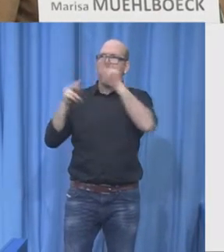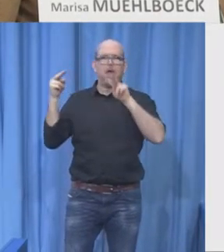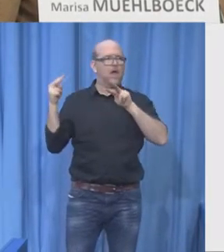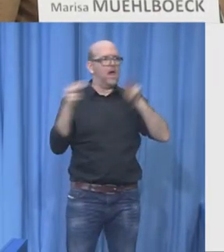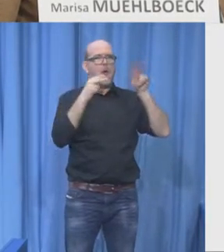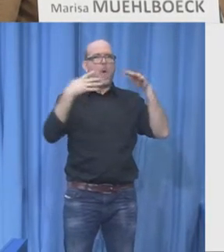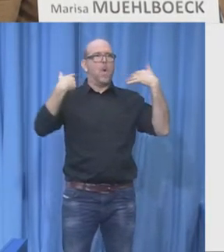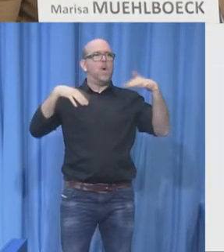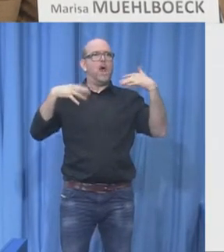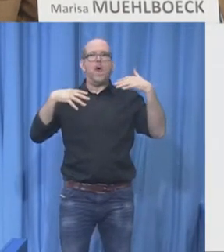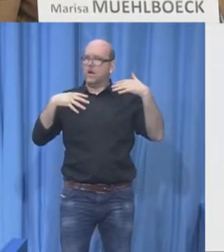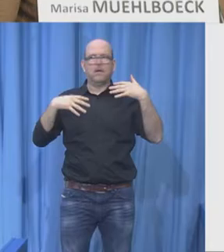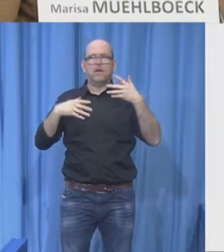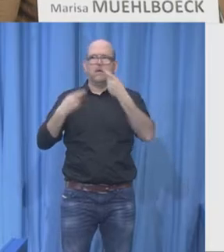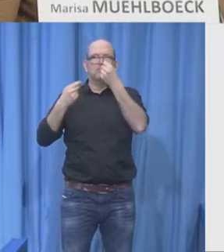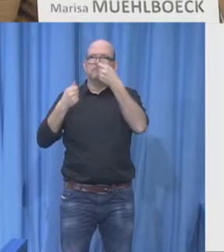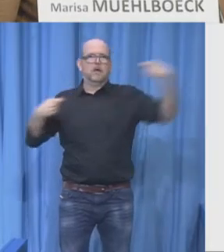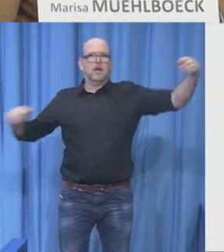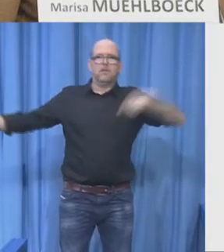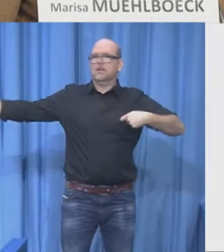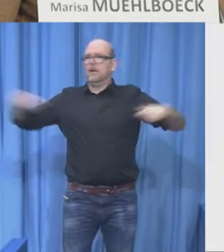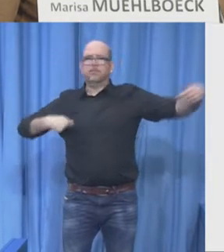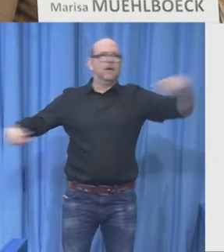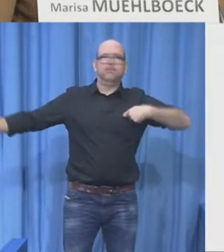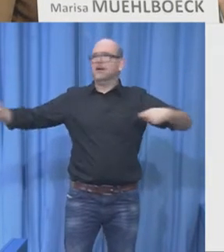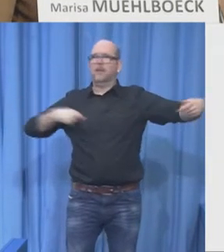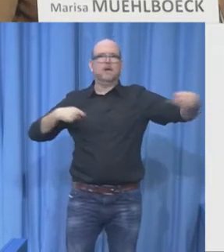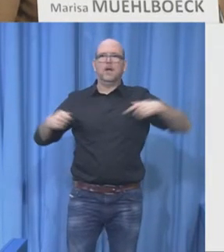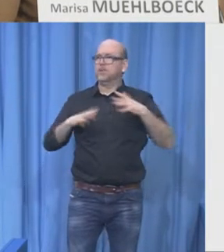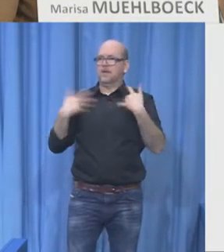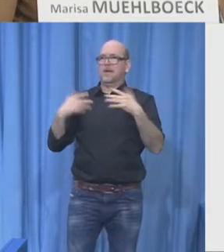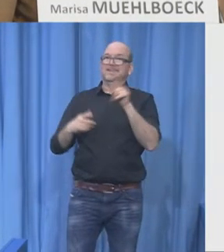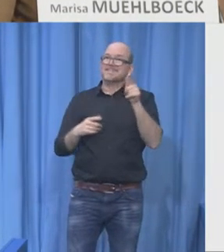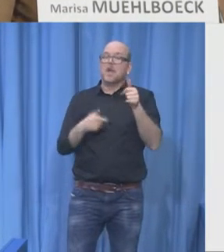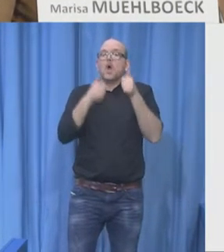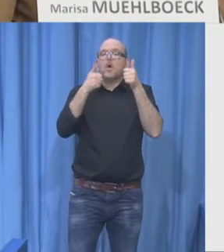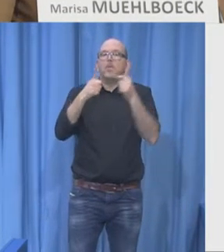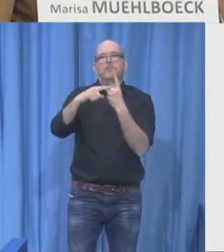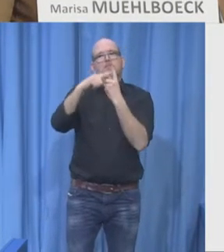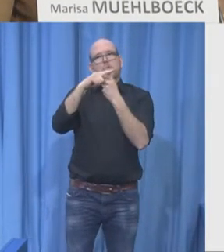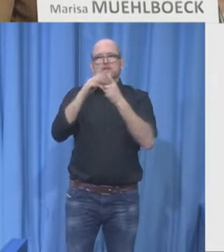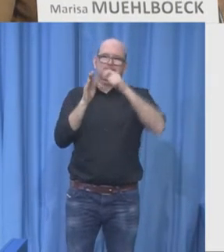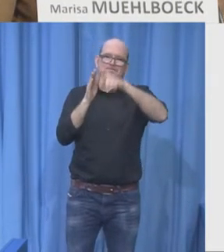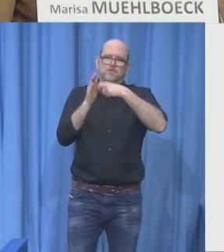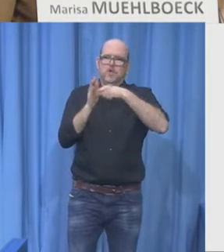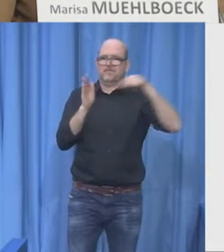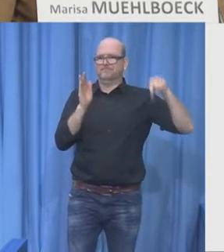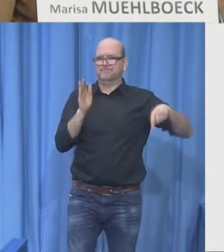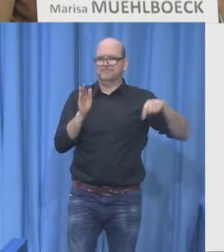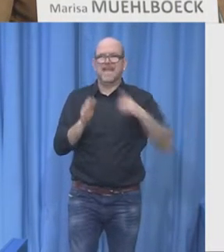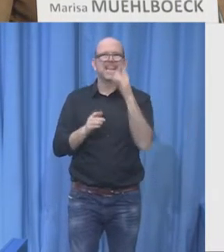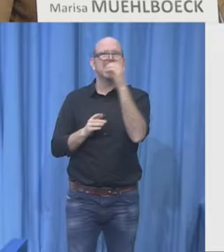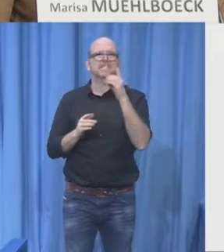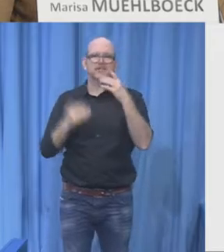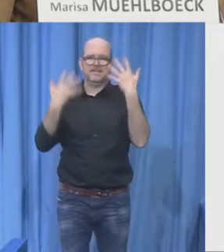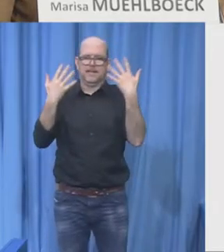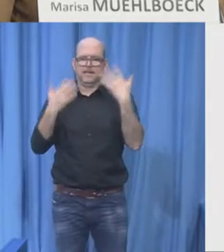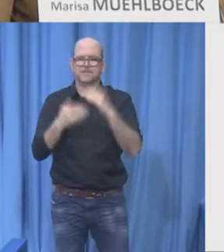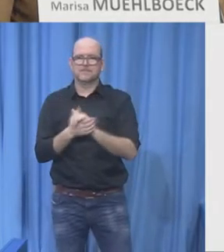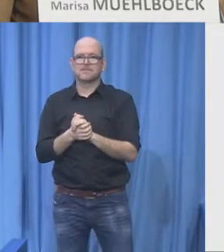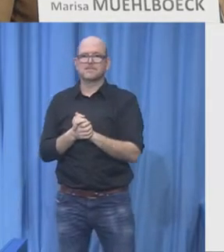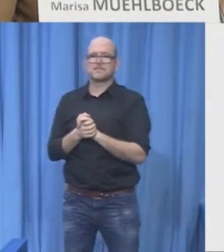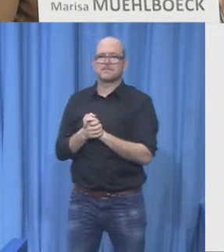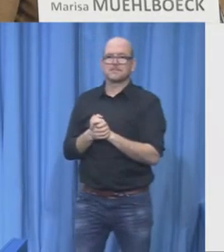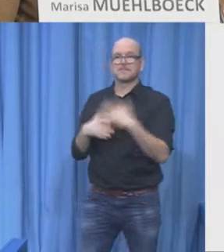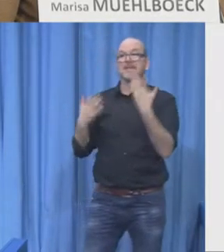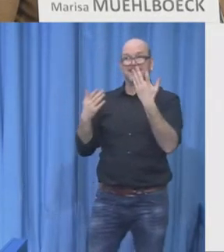And this marked the beginning of phase two, the franchisee story. But shortly after closing the